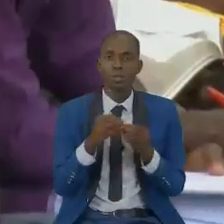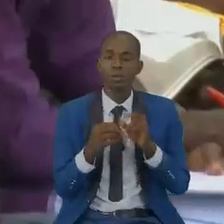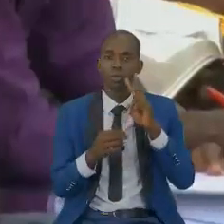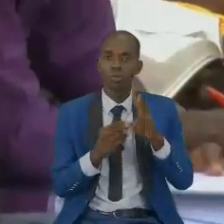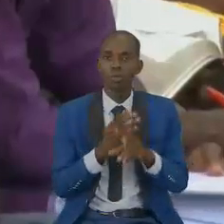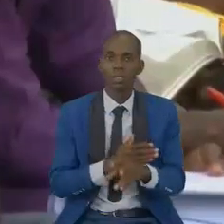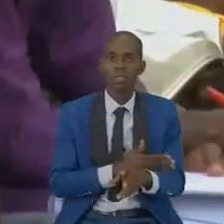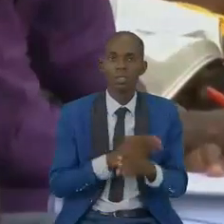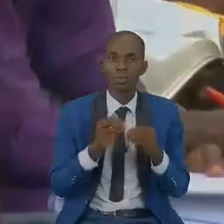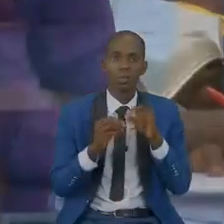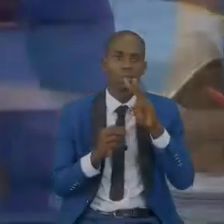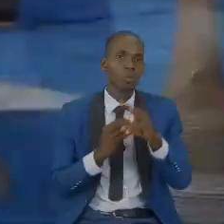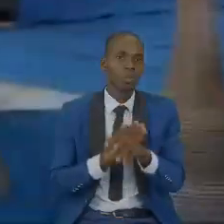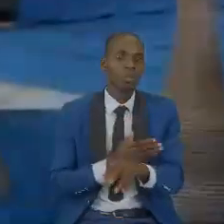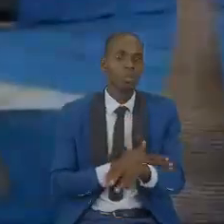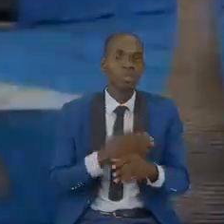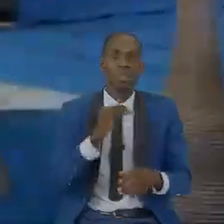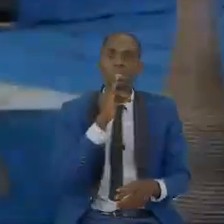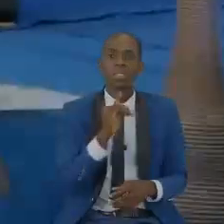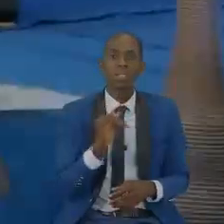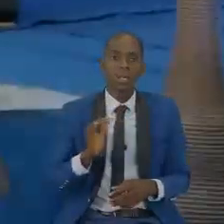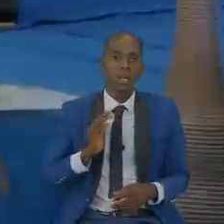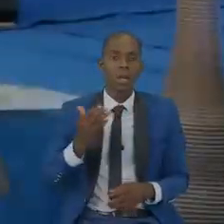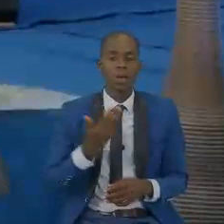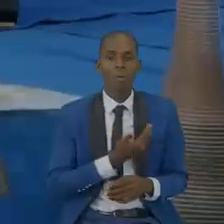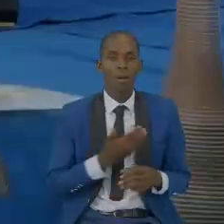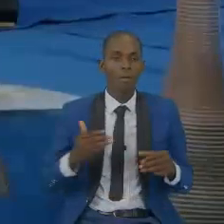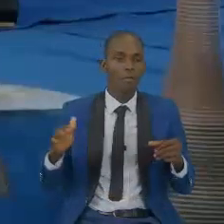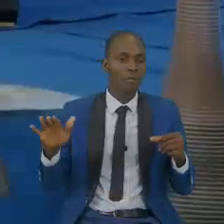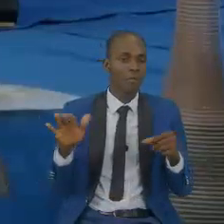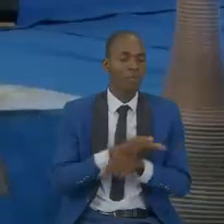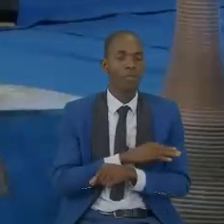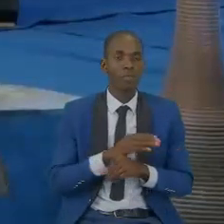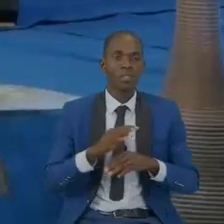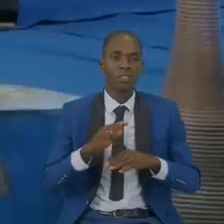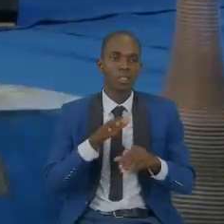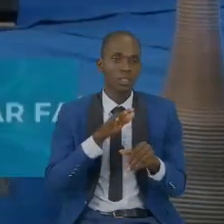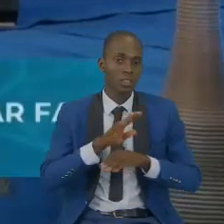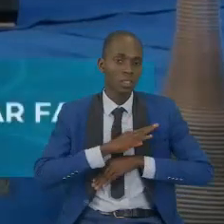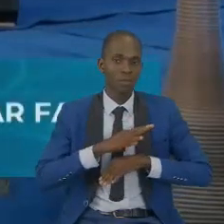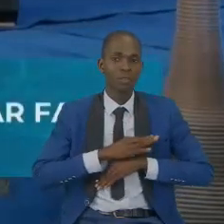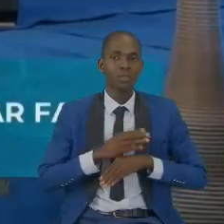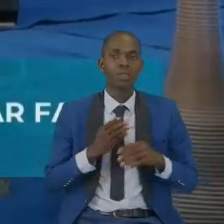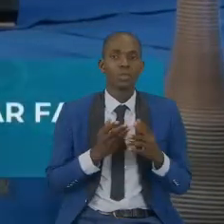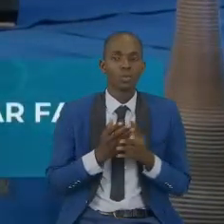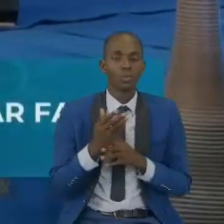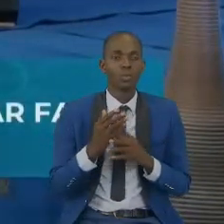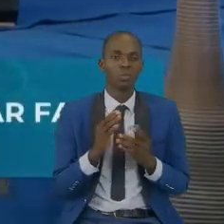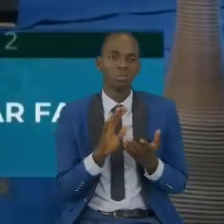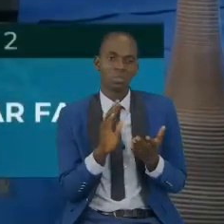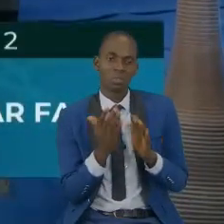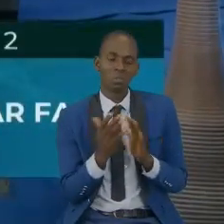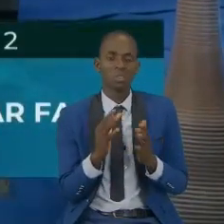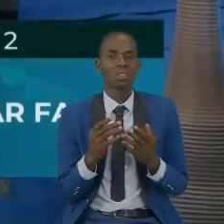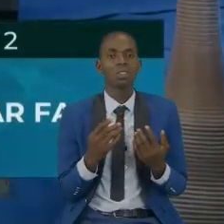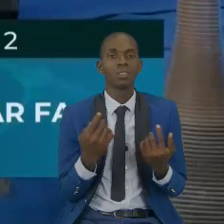there. Number two there is our full satisfaction through similar